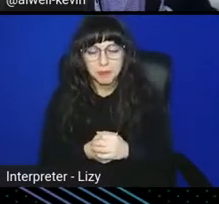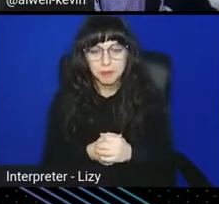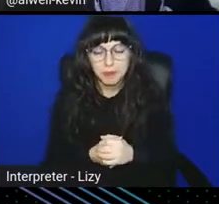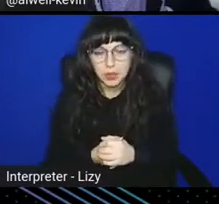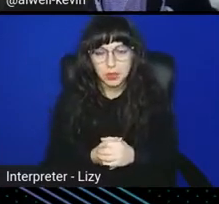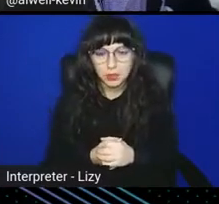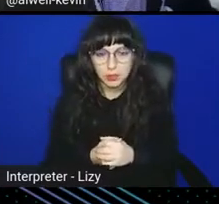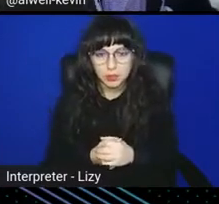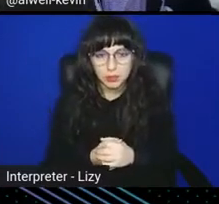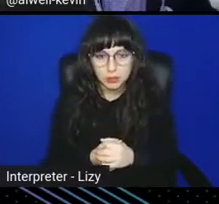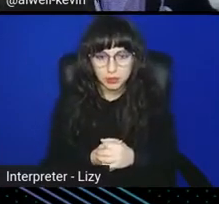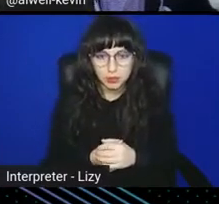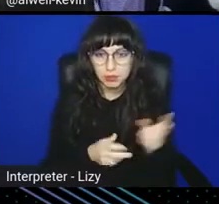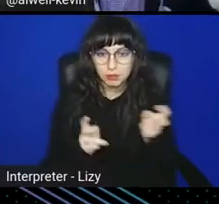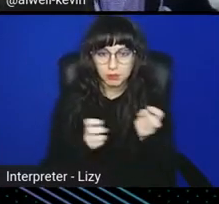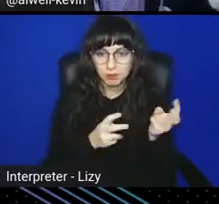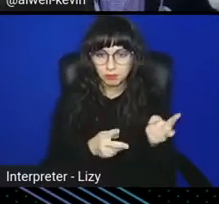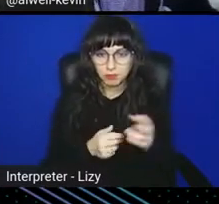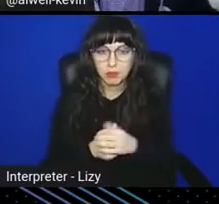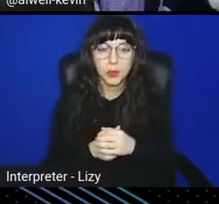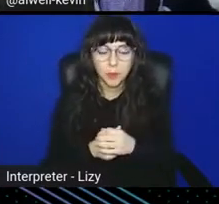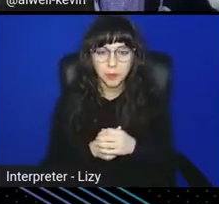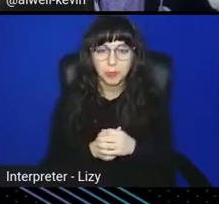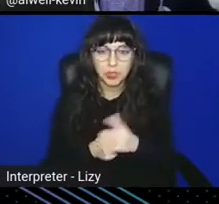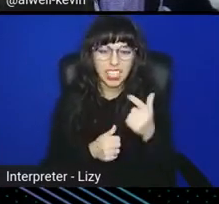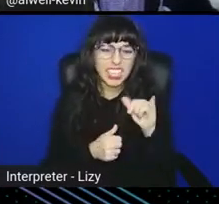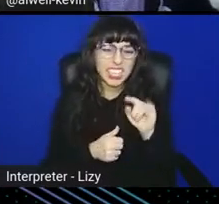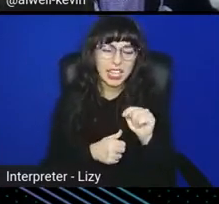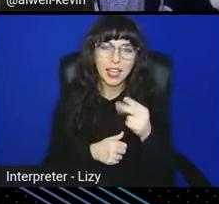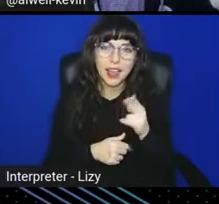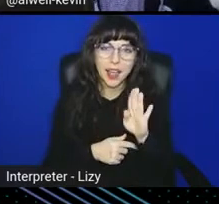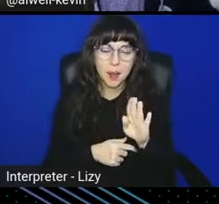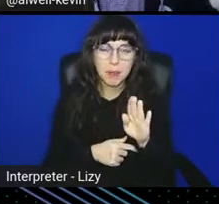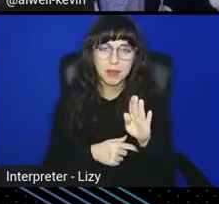my GitHub credential, which is also